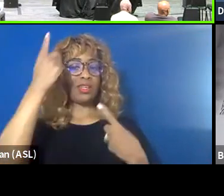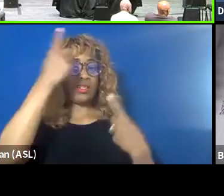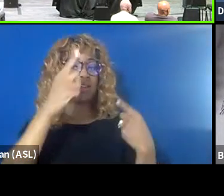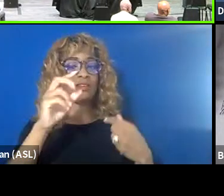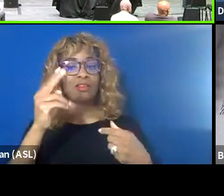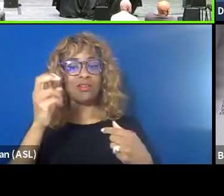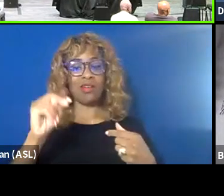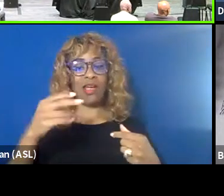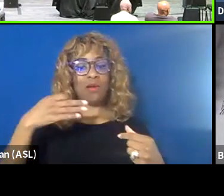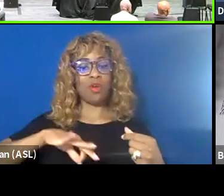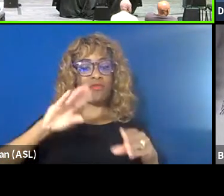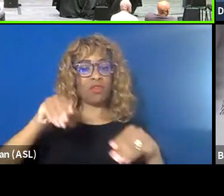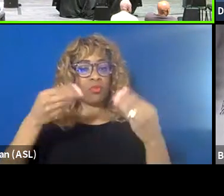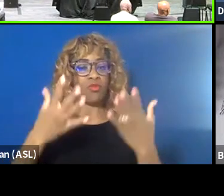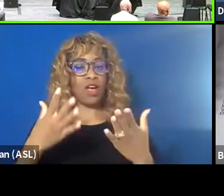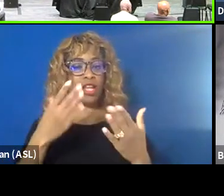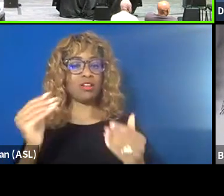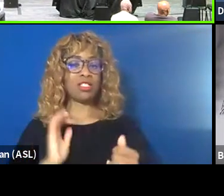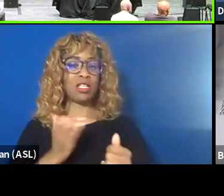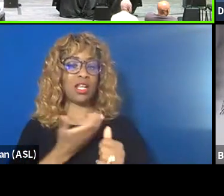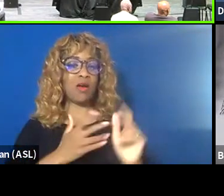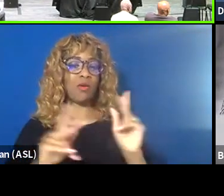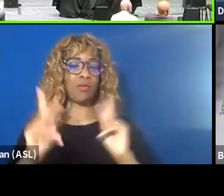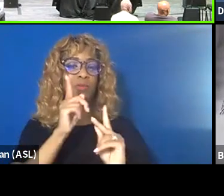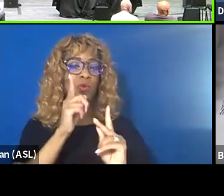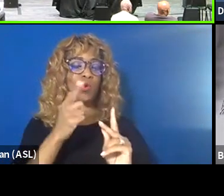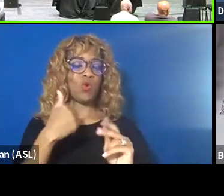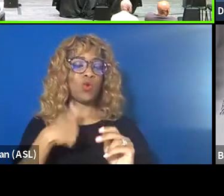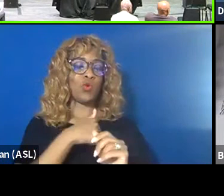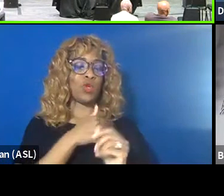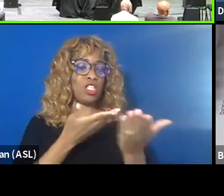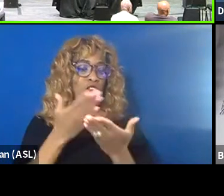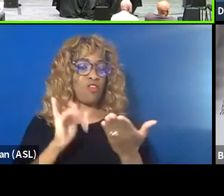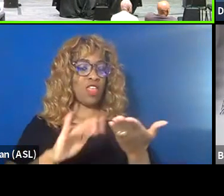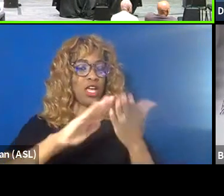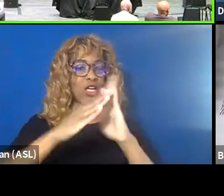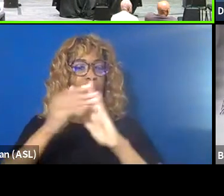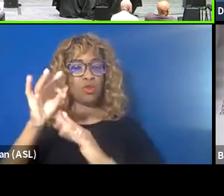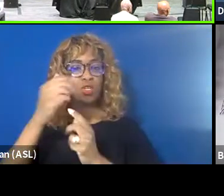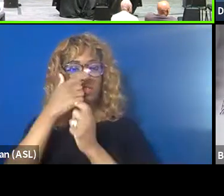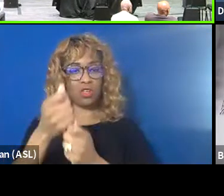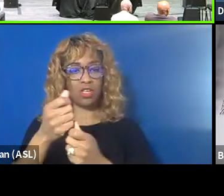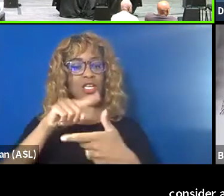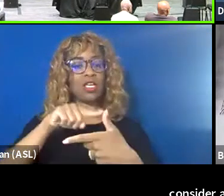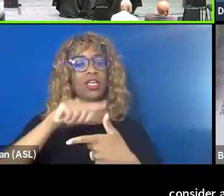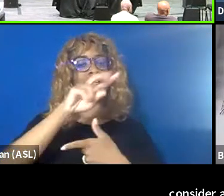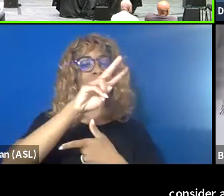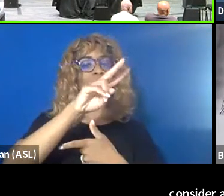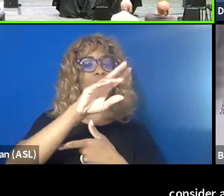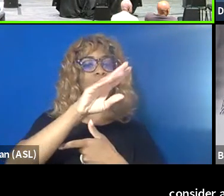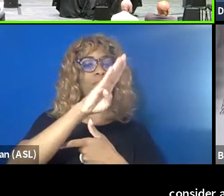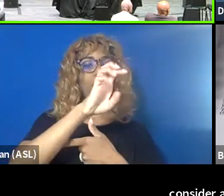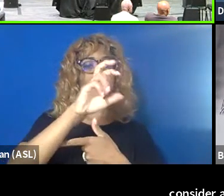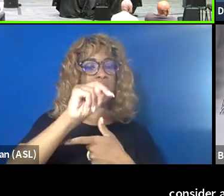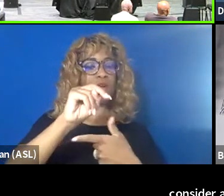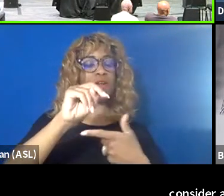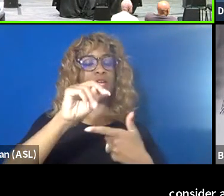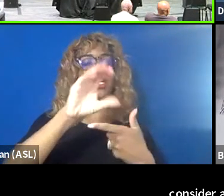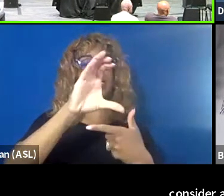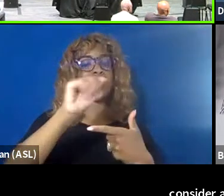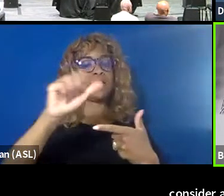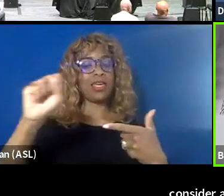nonprofit providers and the people we serve to be a community of interest again in Berrien, Cass, and Van Buren counties together. Thank you